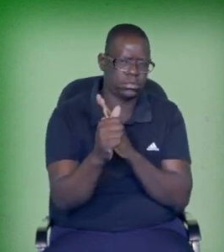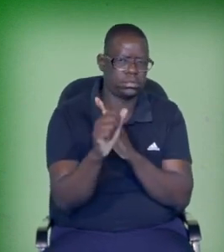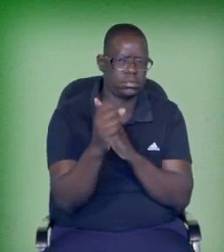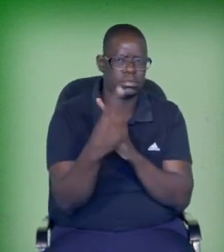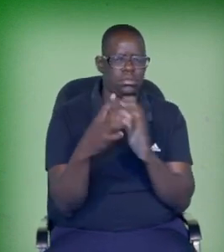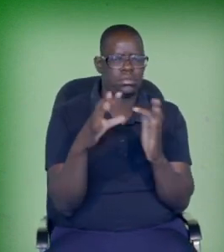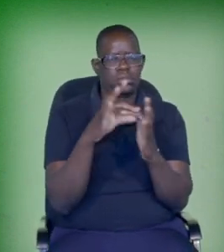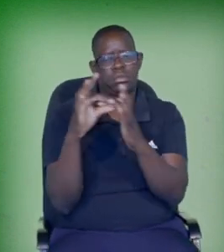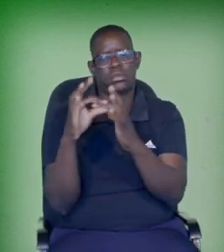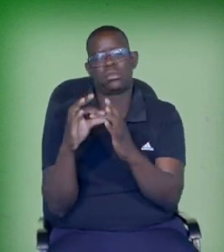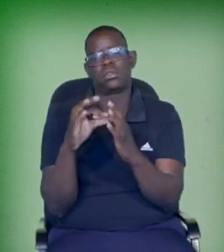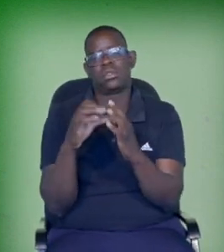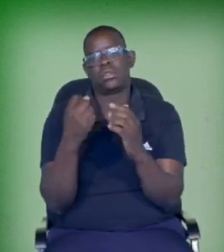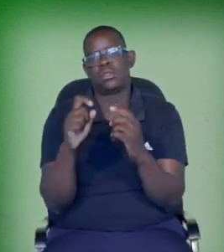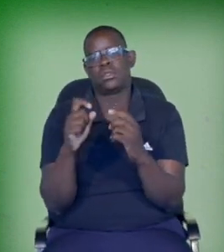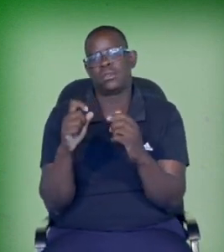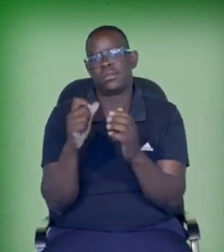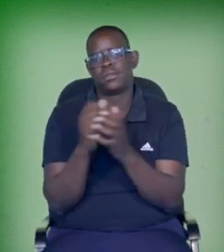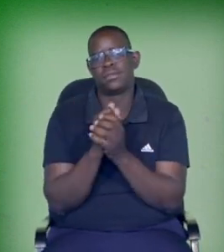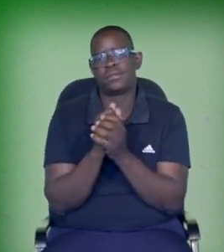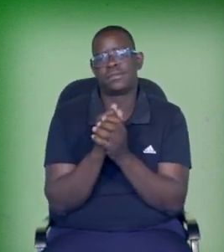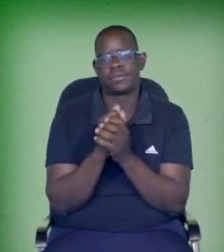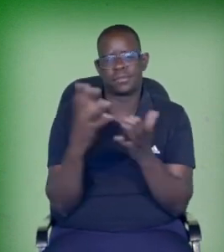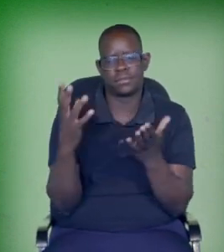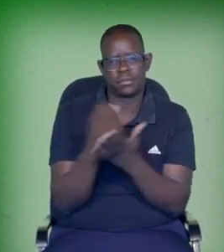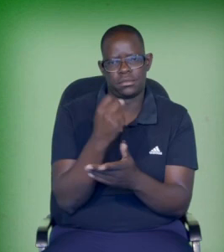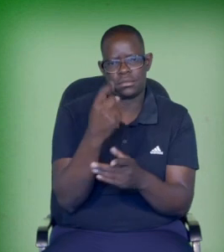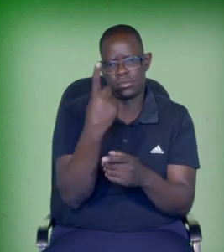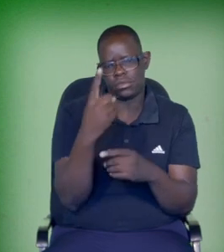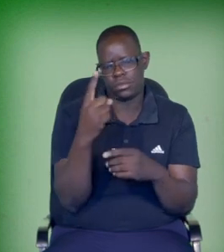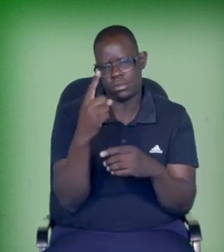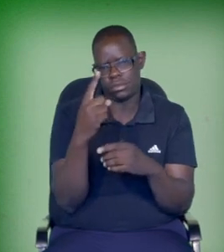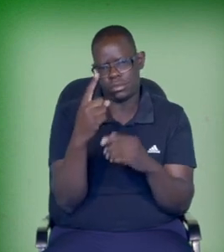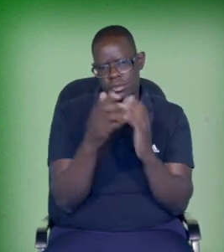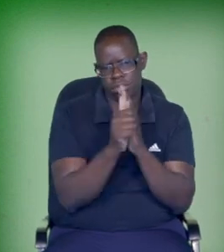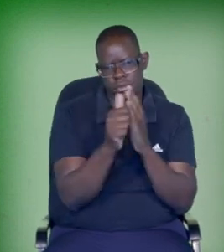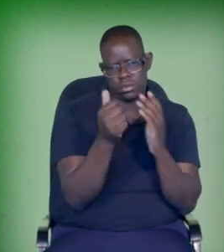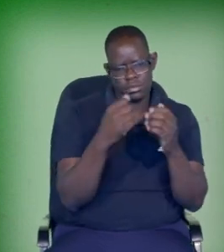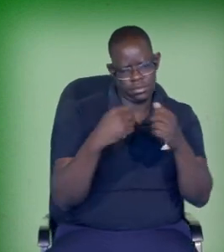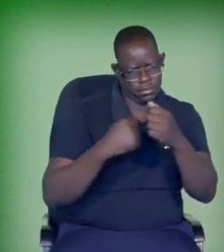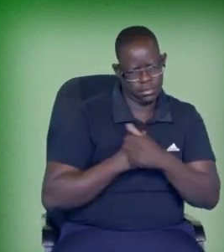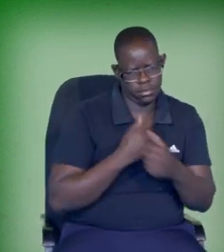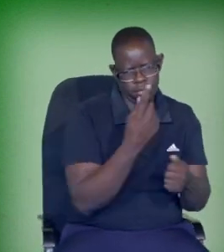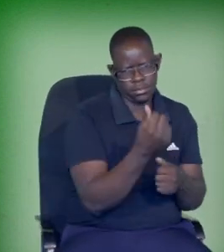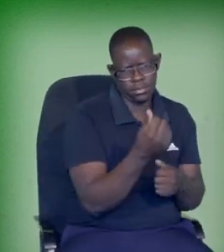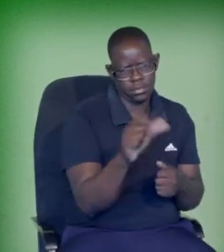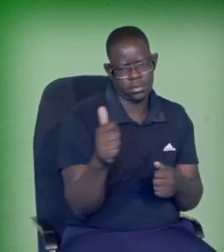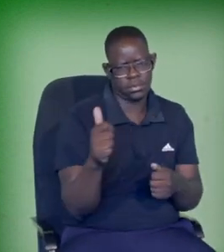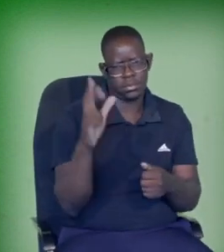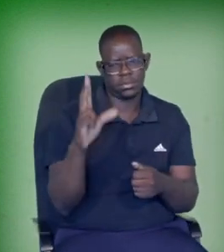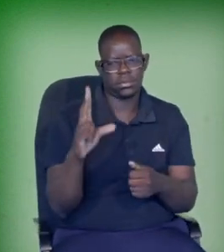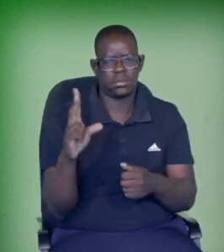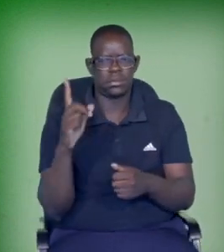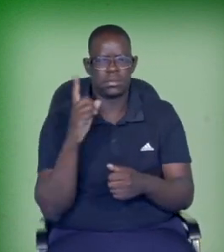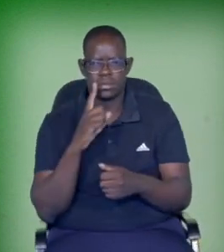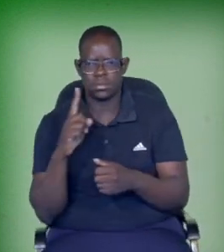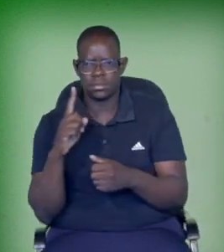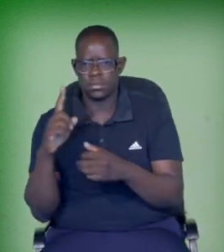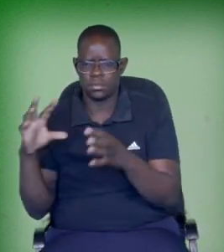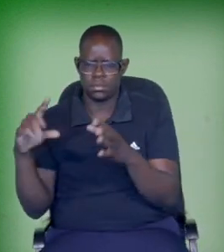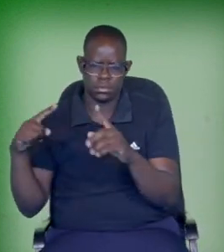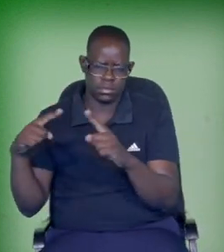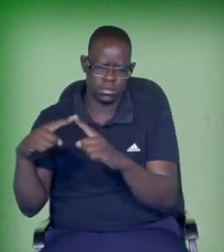if they choose to, for greater efficiency. Maybe one partner is good with managing money and another is better on the